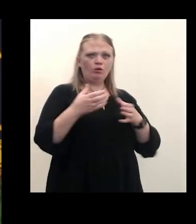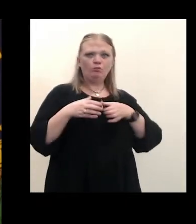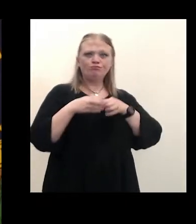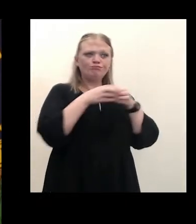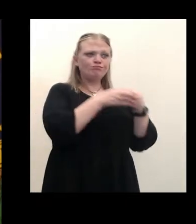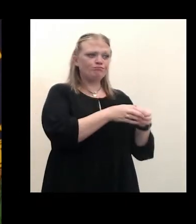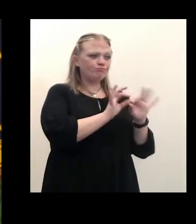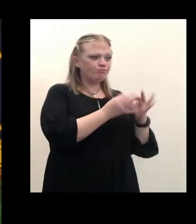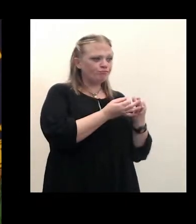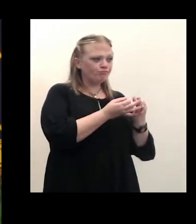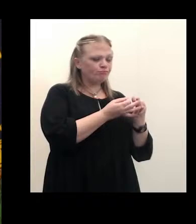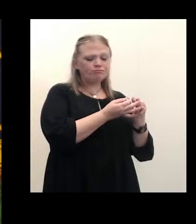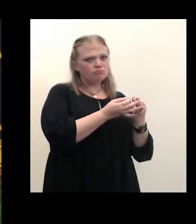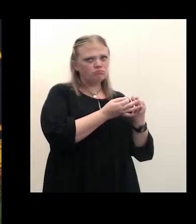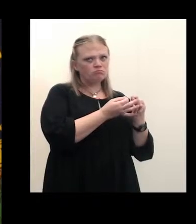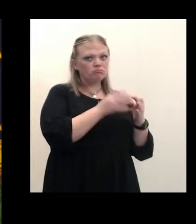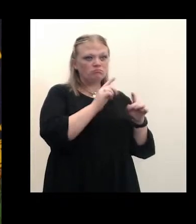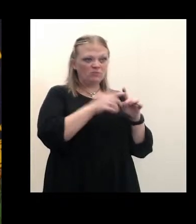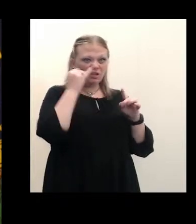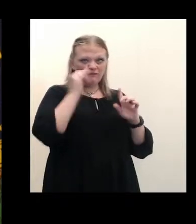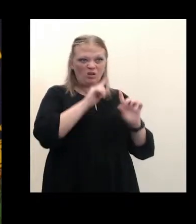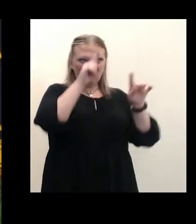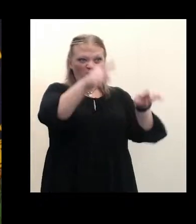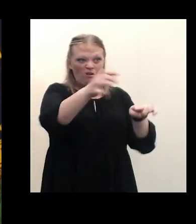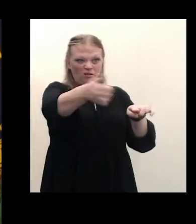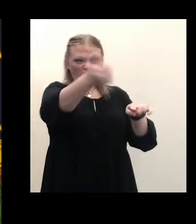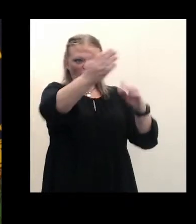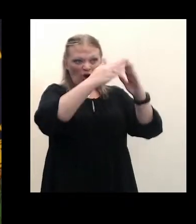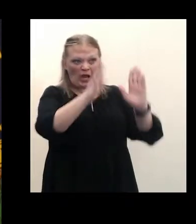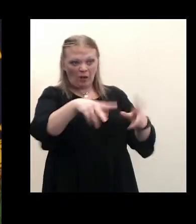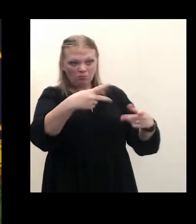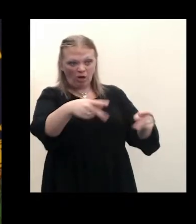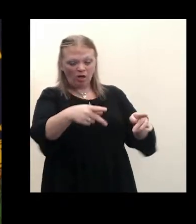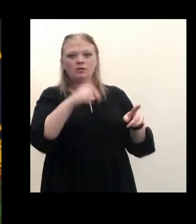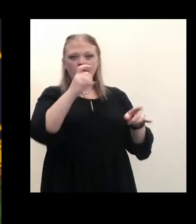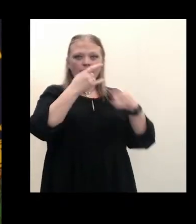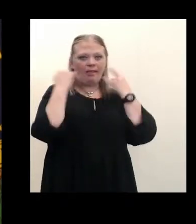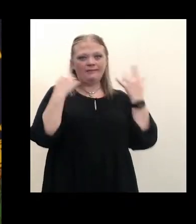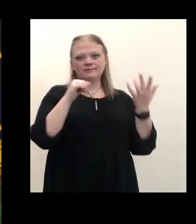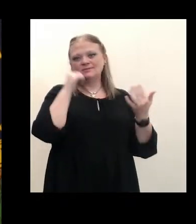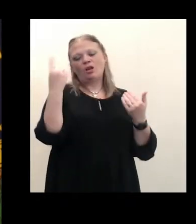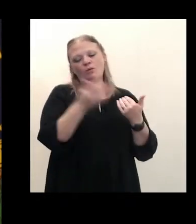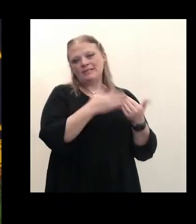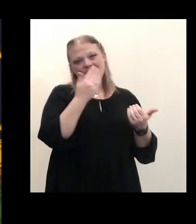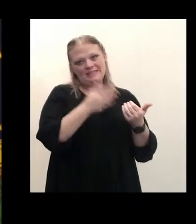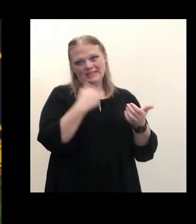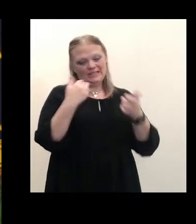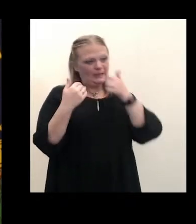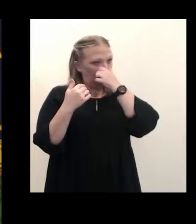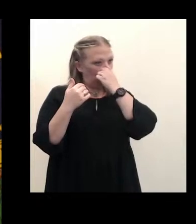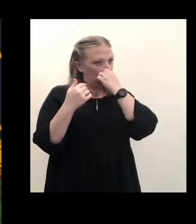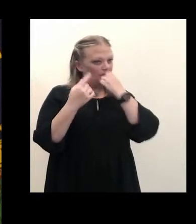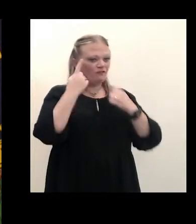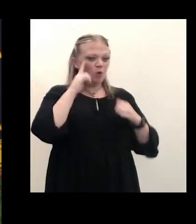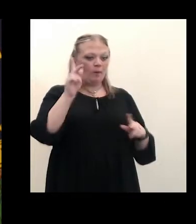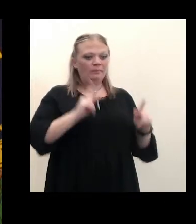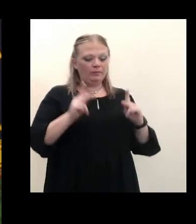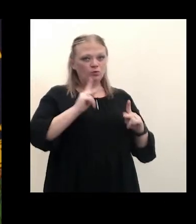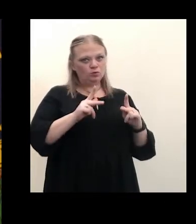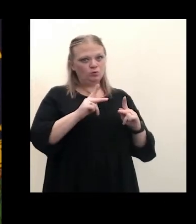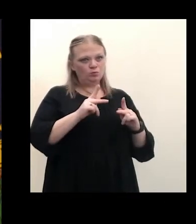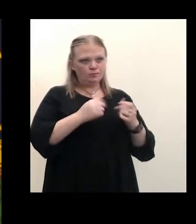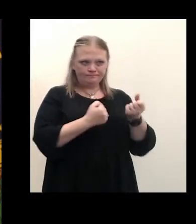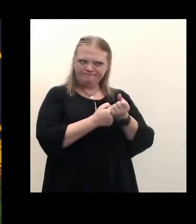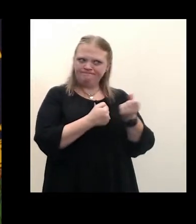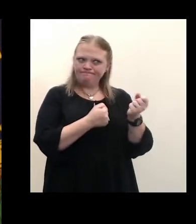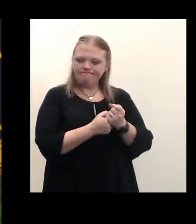to somebody's house and party, they should be. I know that's not going to be always the easiest for people to enforce, but we started to